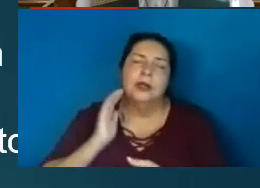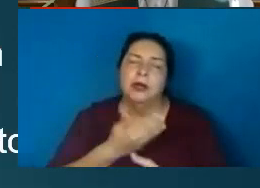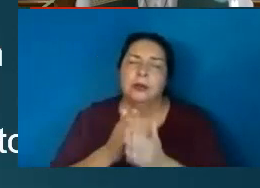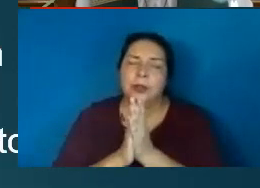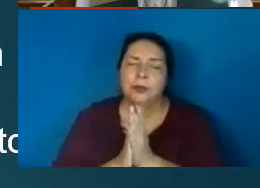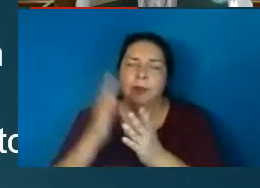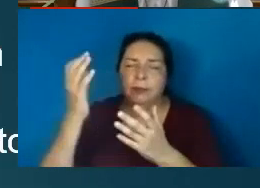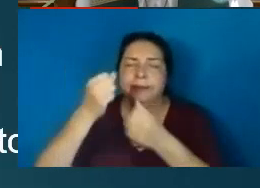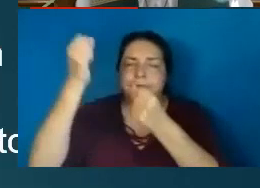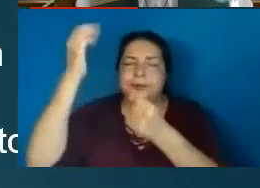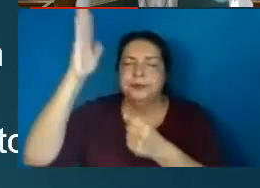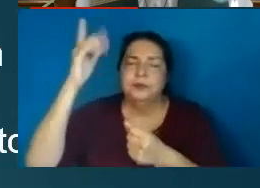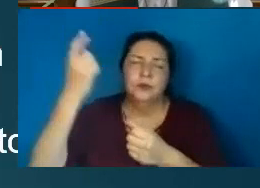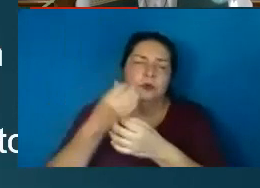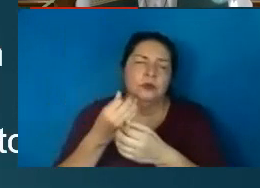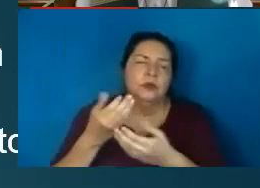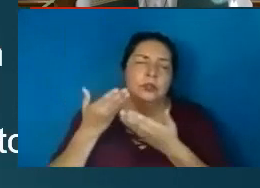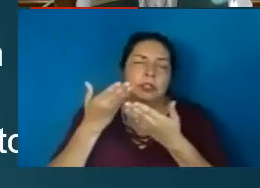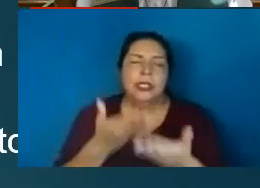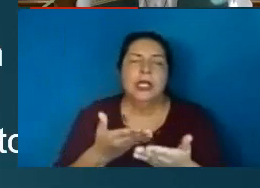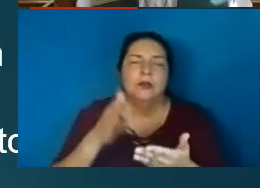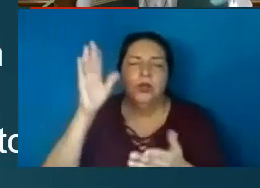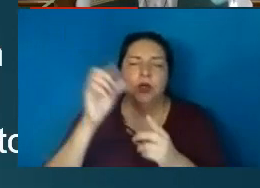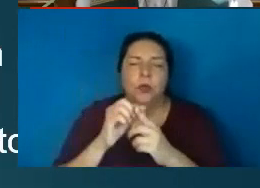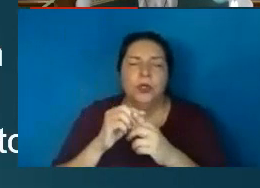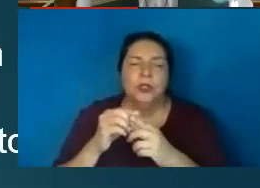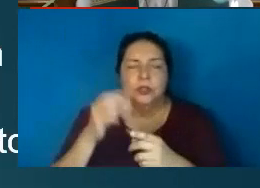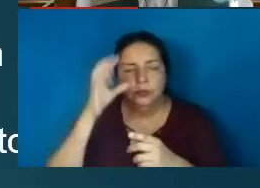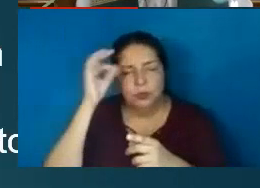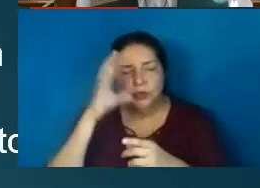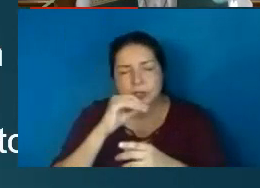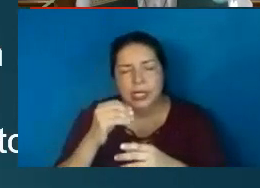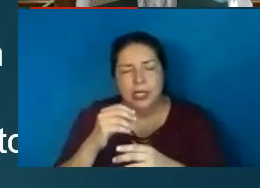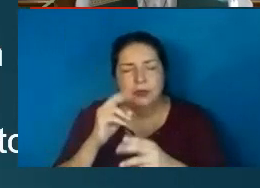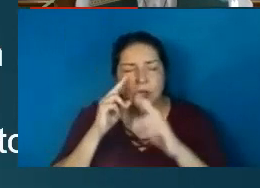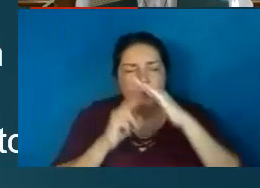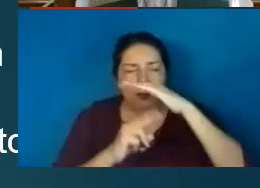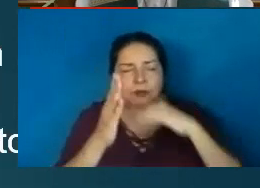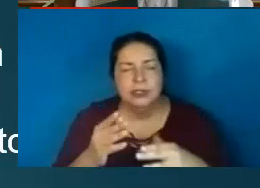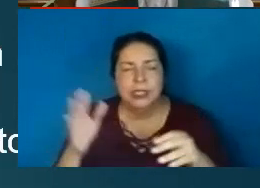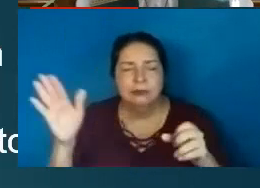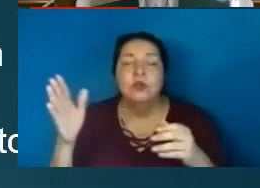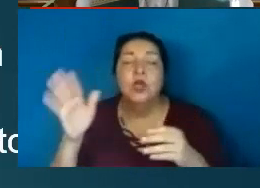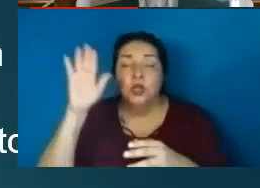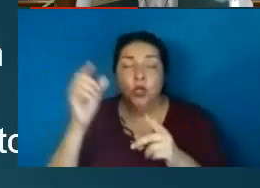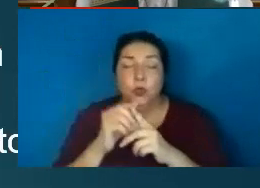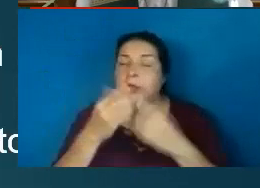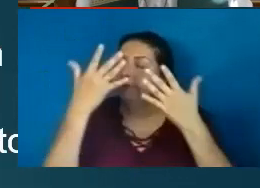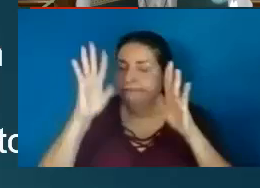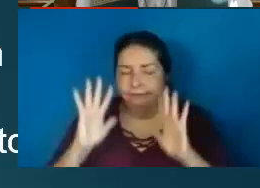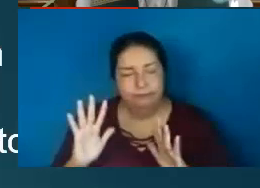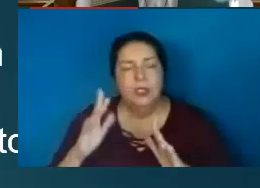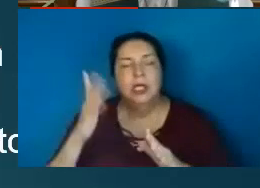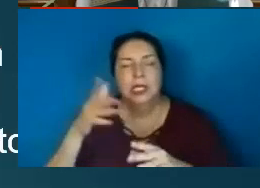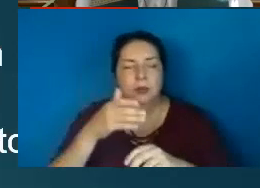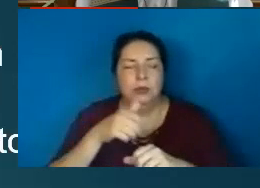Almighty God, you delivered your word through Moses and the prophets and fulfilled your word in Christ. He was planted in death